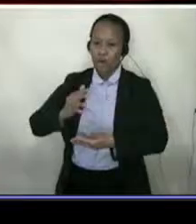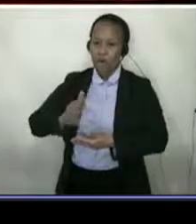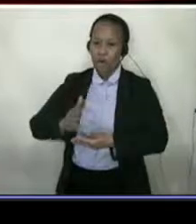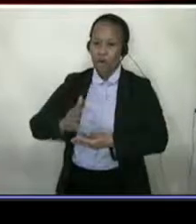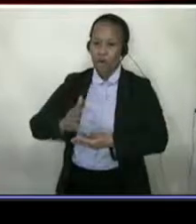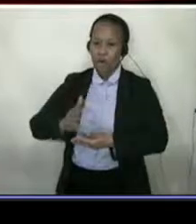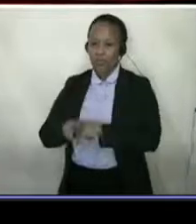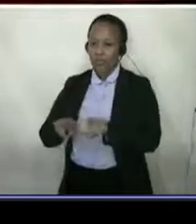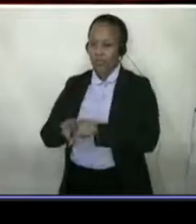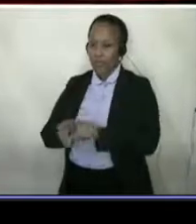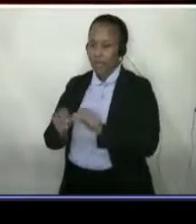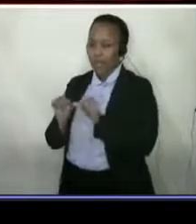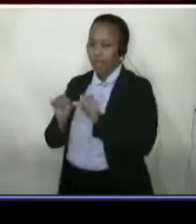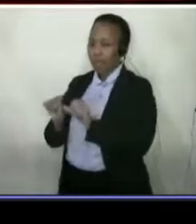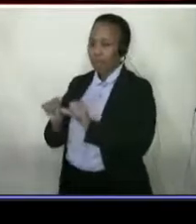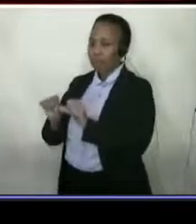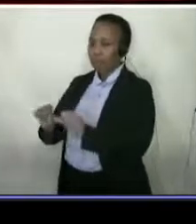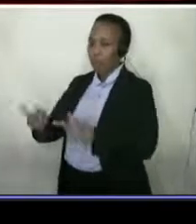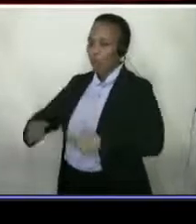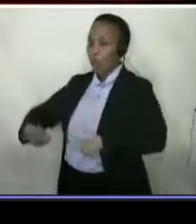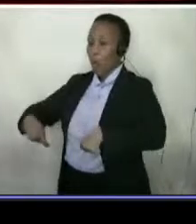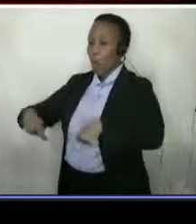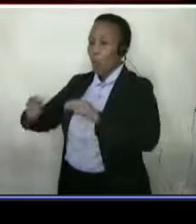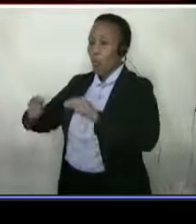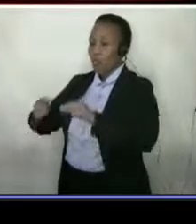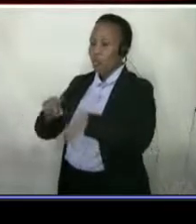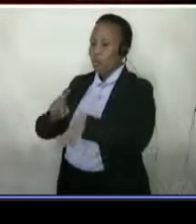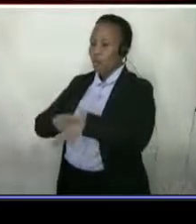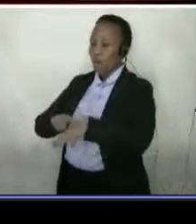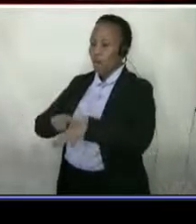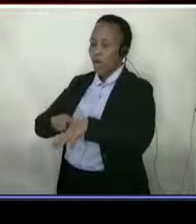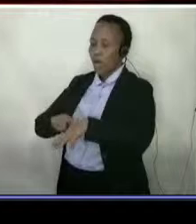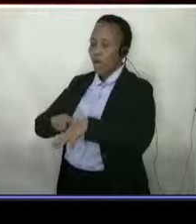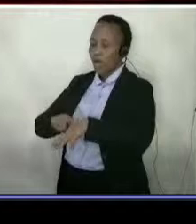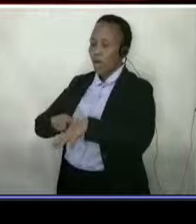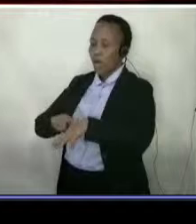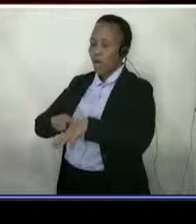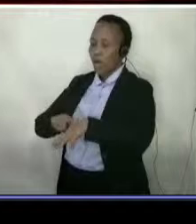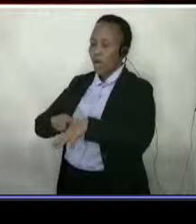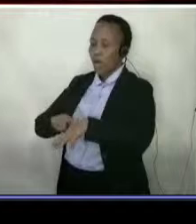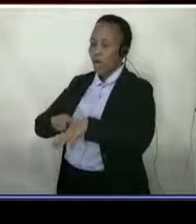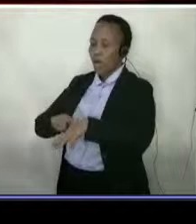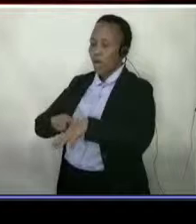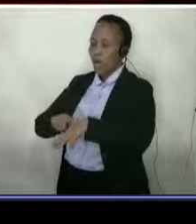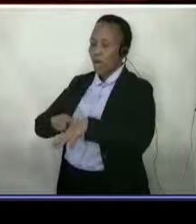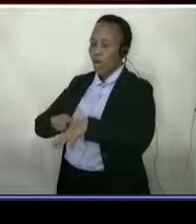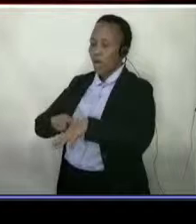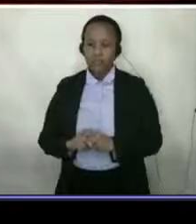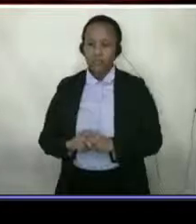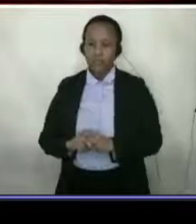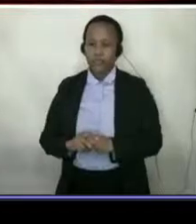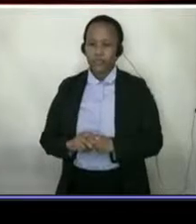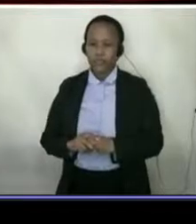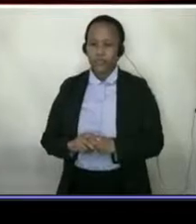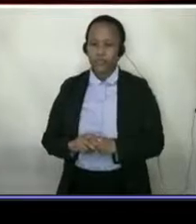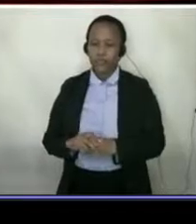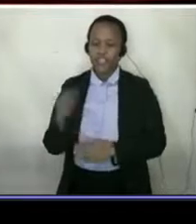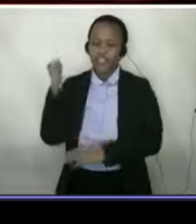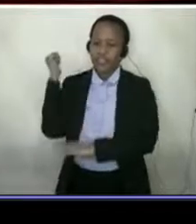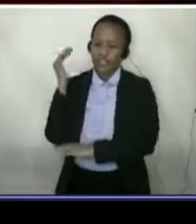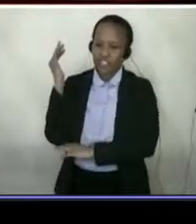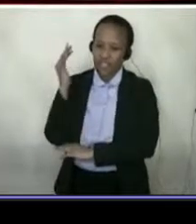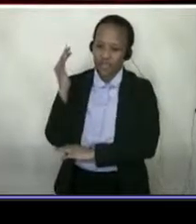those actions over time. I close quote. The crux of the matter is that speeches and manifestos